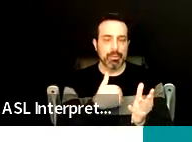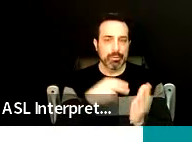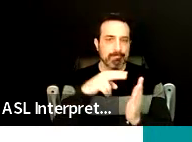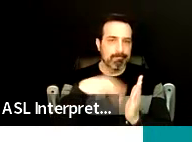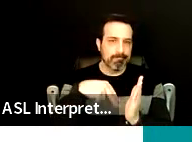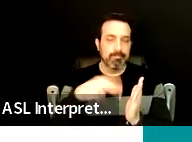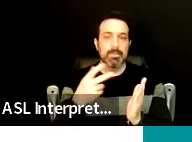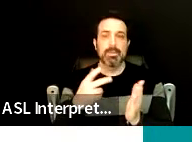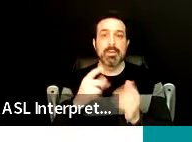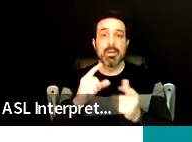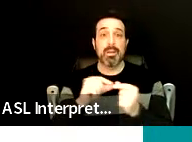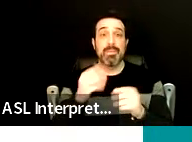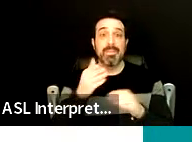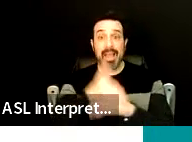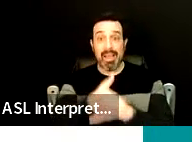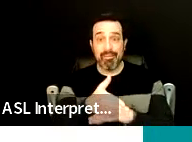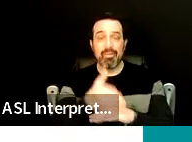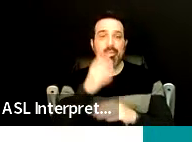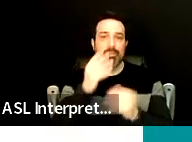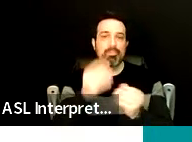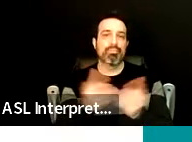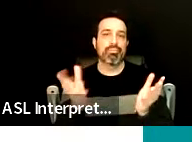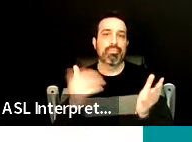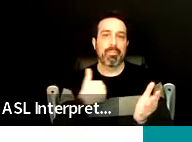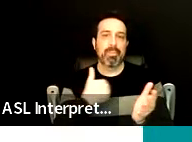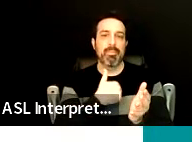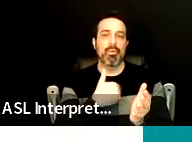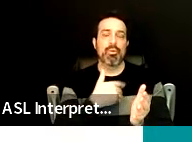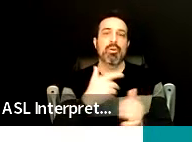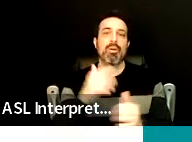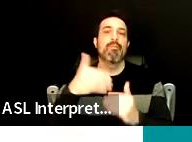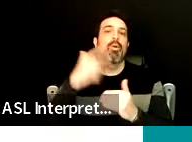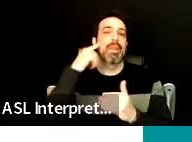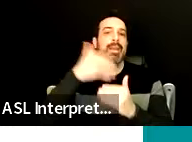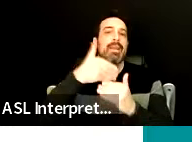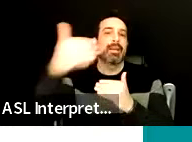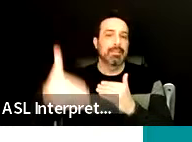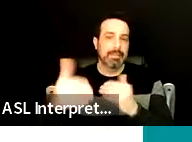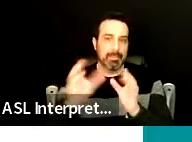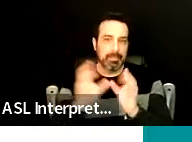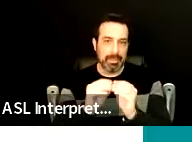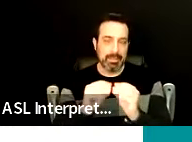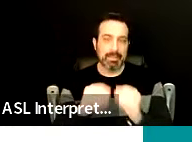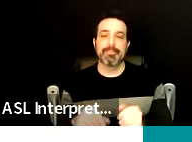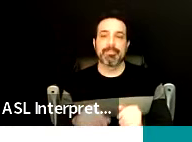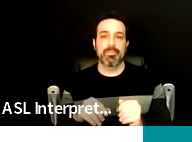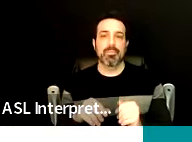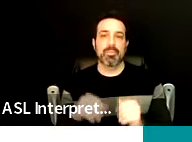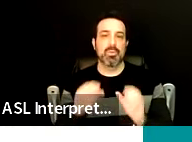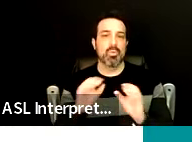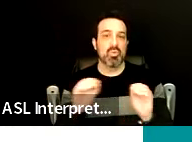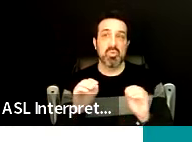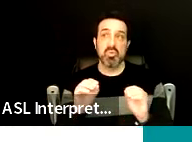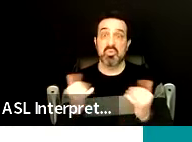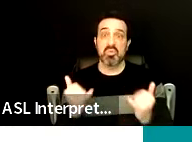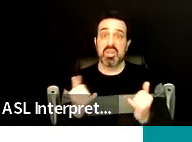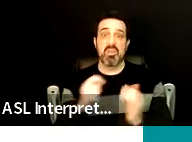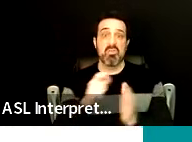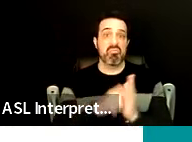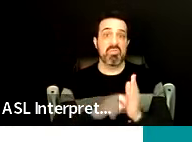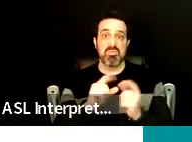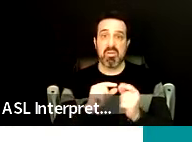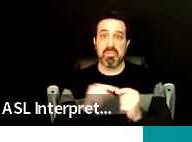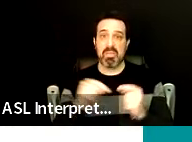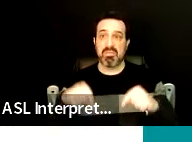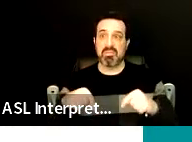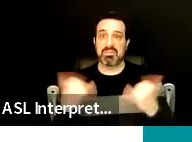Comments received after that point will be distributed to members in advance of the next meeting. We did not receive any written comments for this